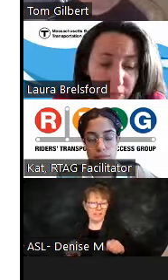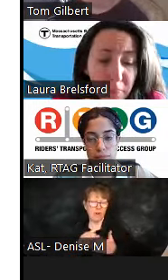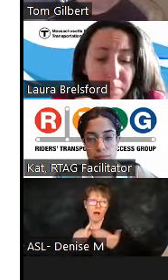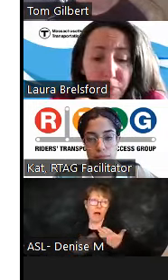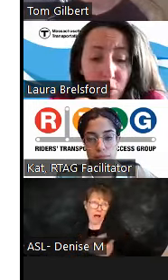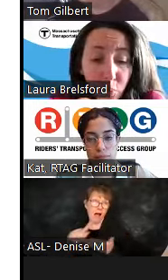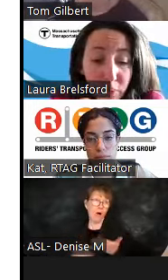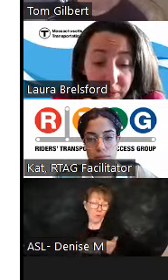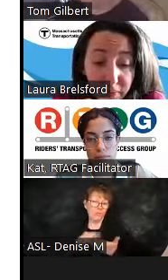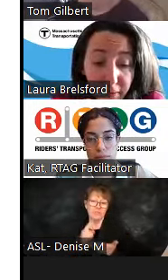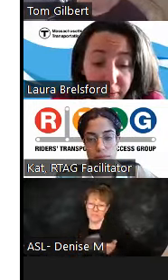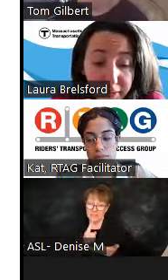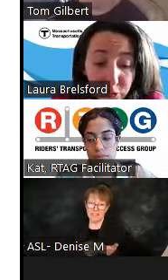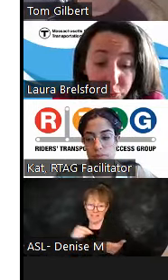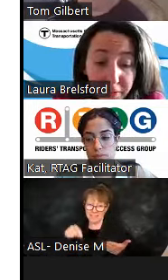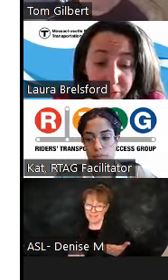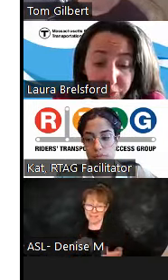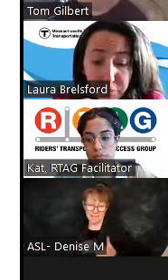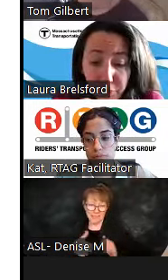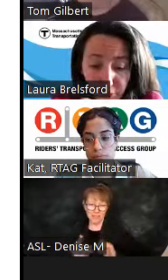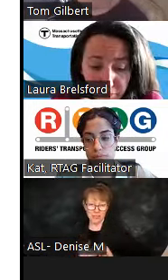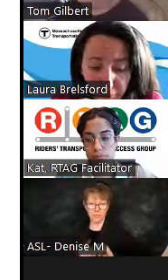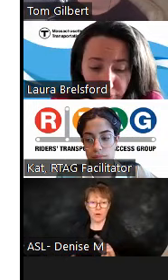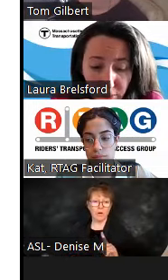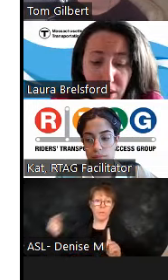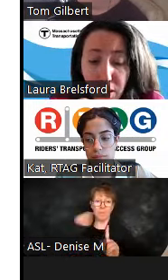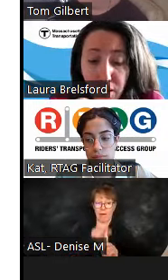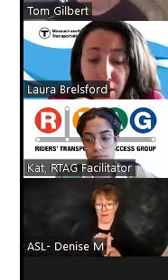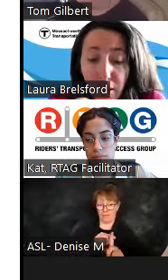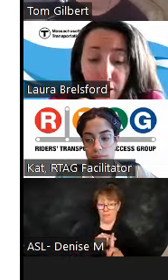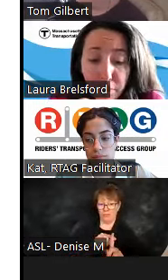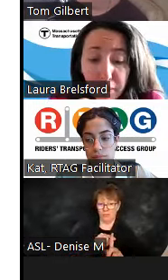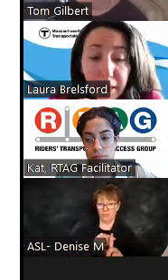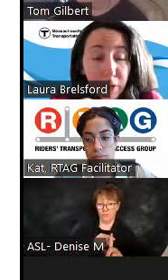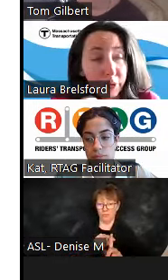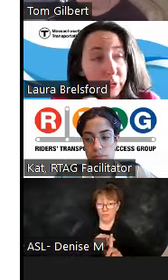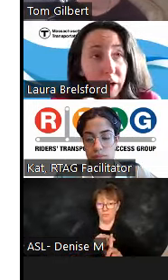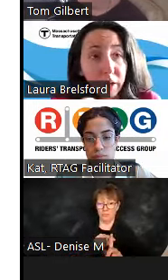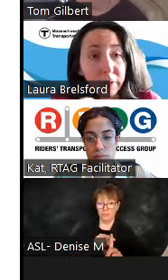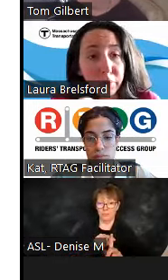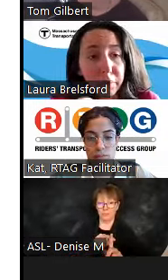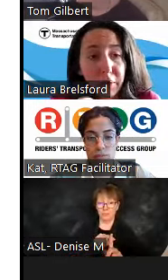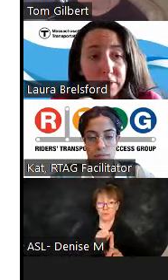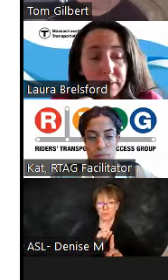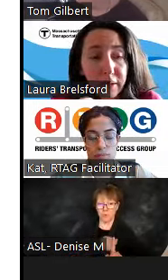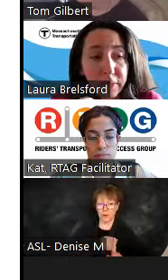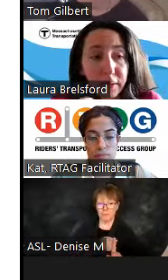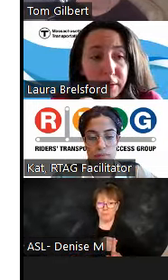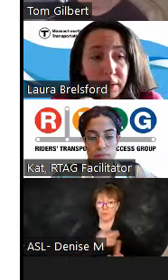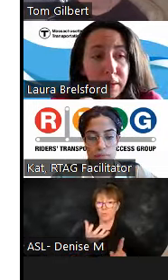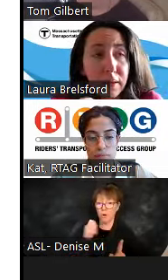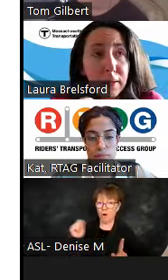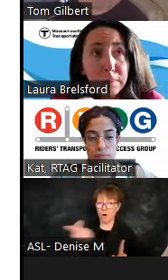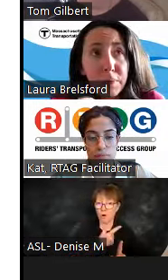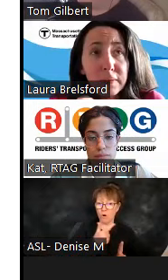vehicles. One thing that I do want everyone to be aware about, and we're going to talk a little bit about this at